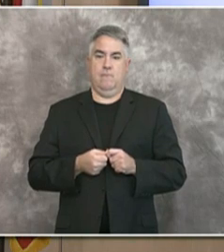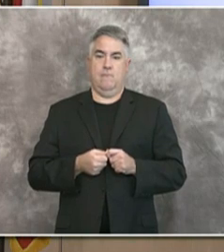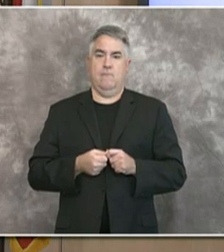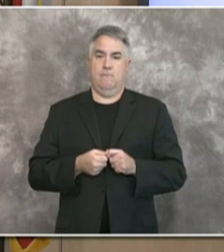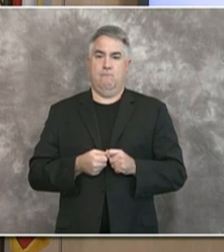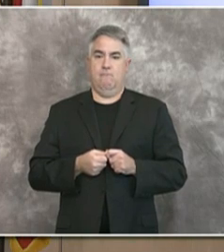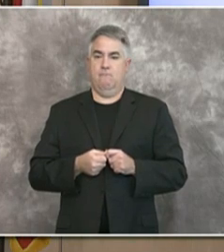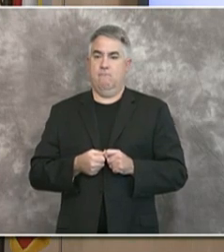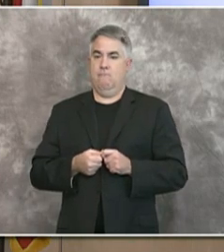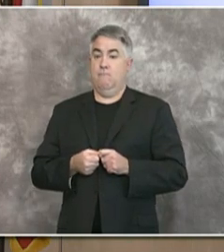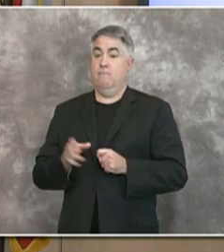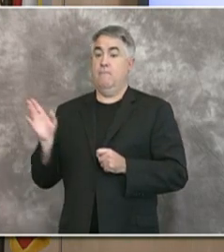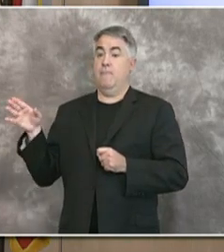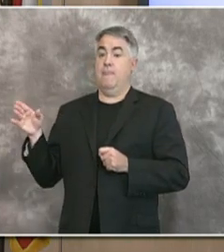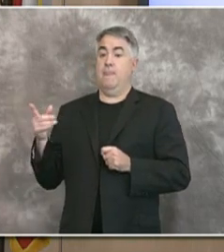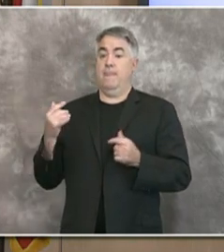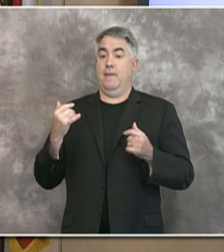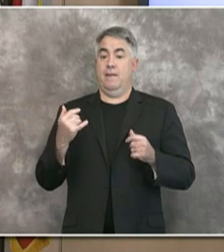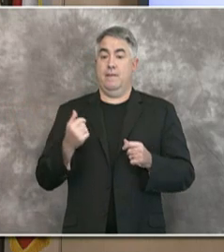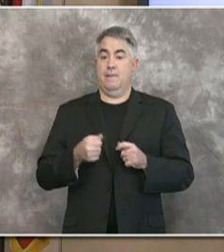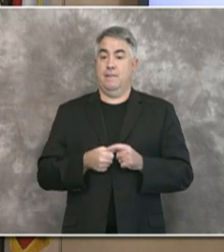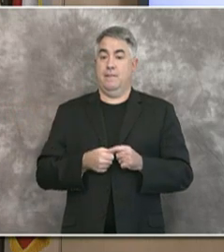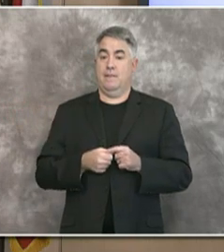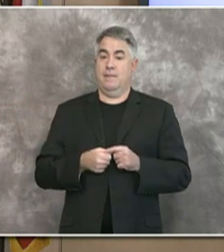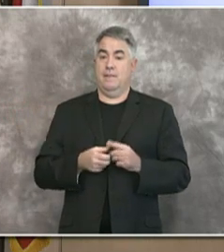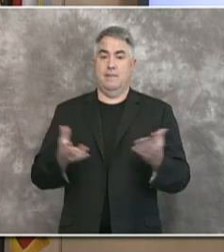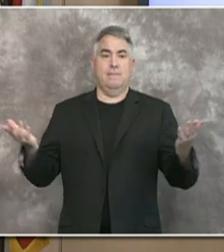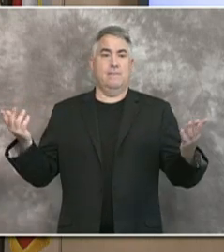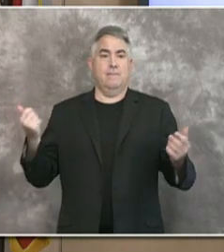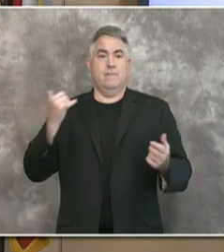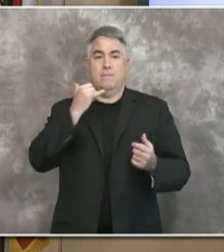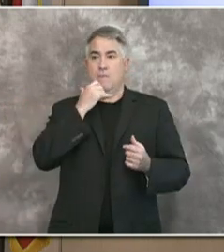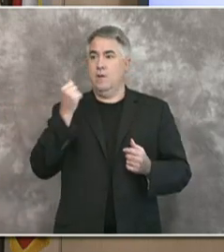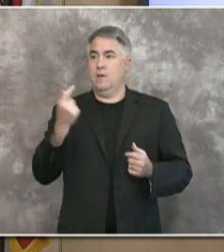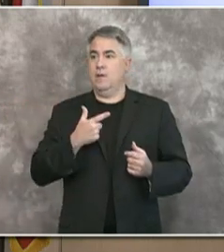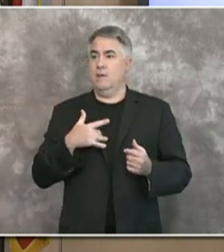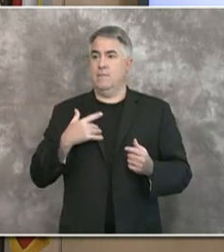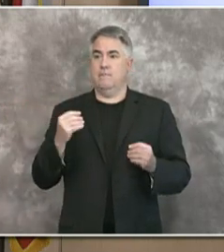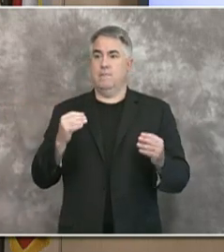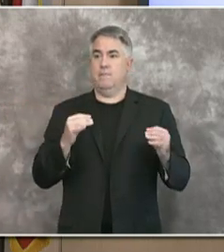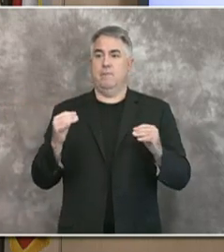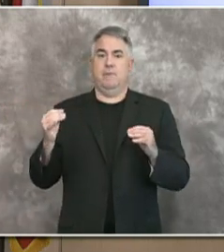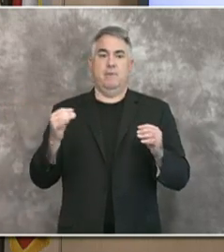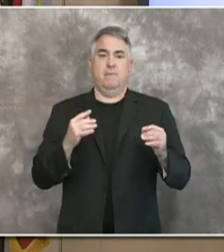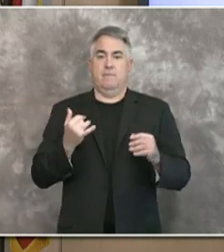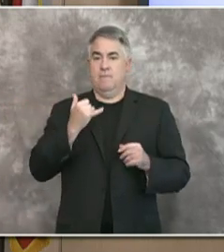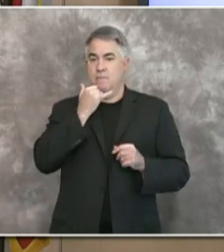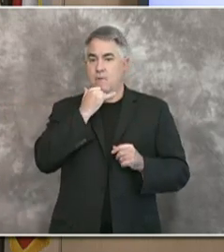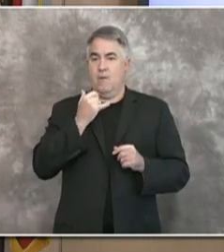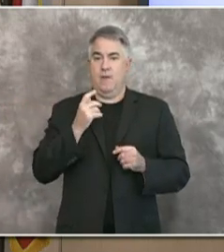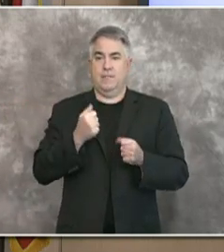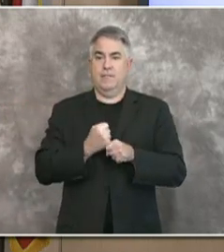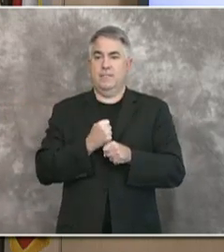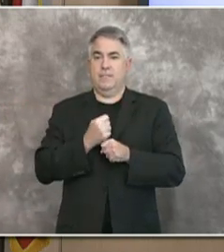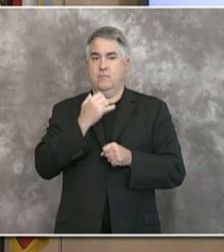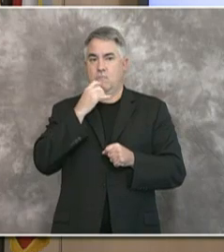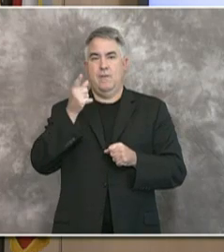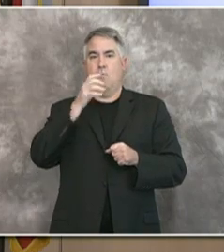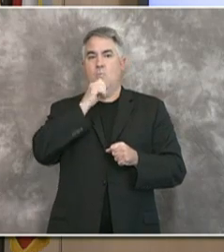All right, so we've got the wrong day for all of them. But I will share with you our total hospitalization rate today is